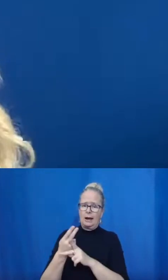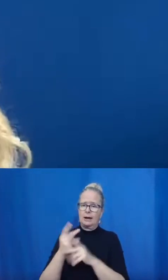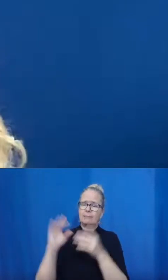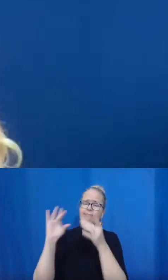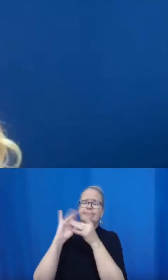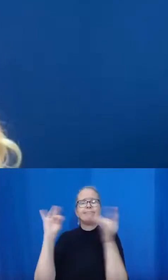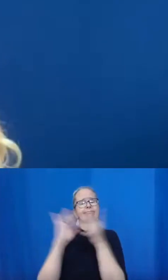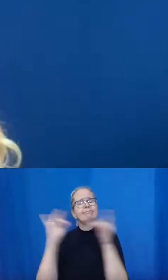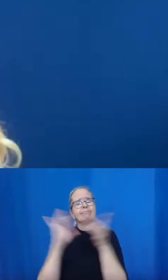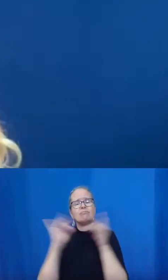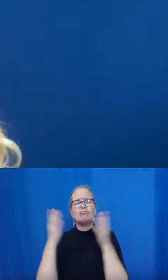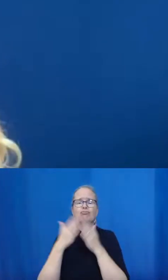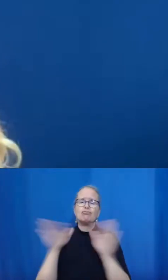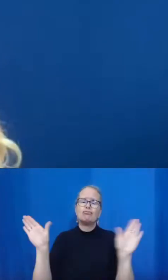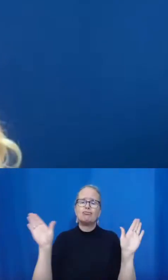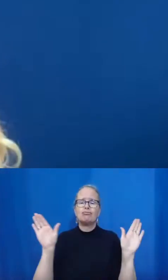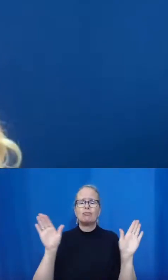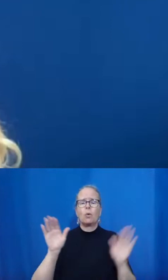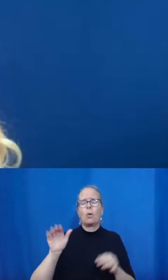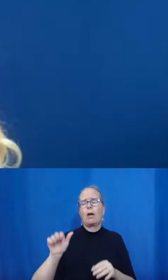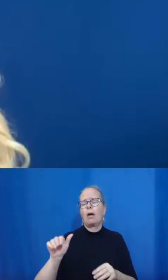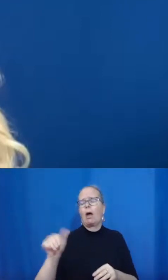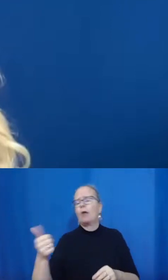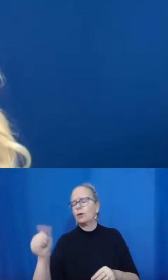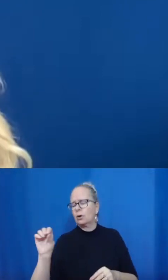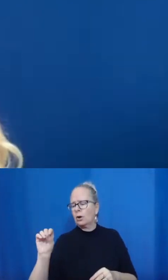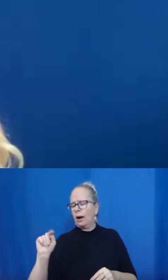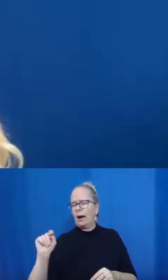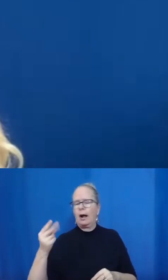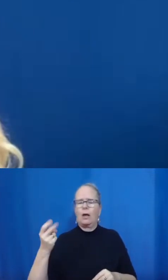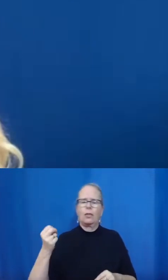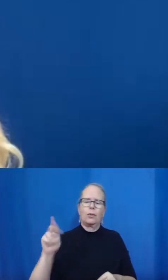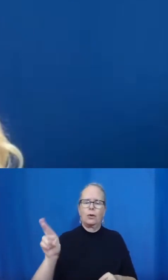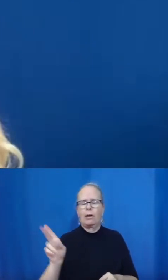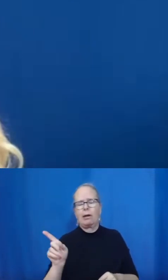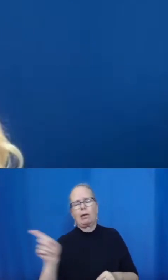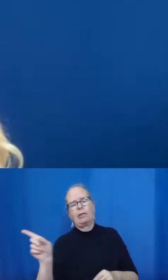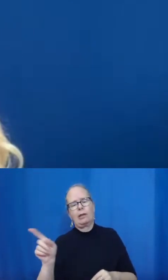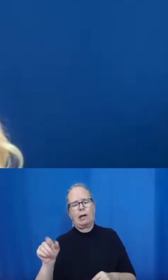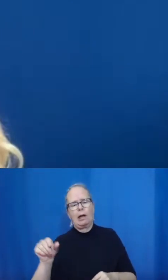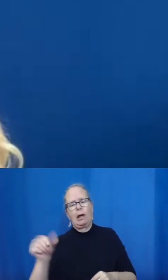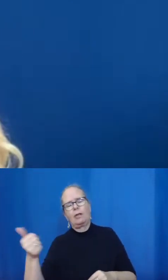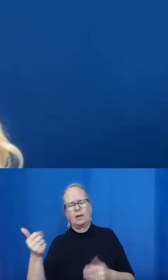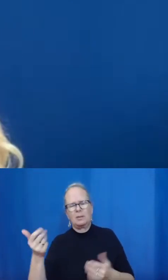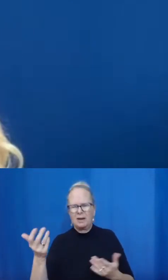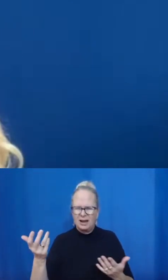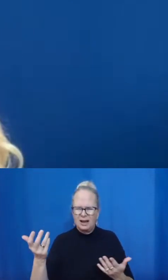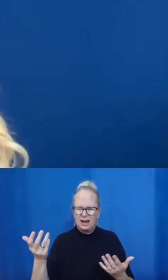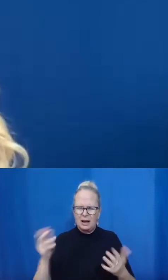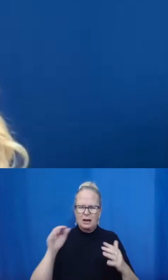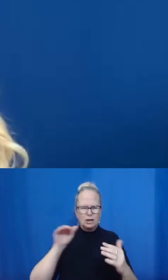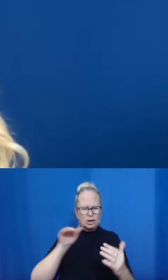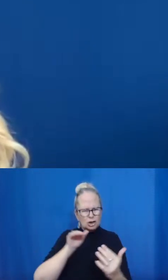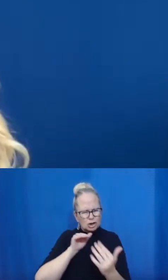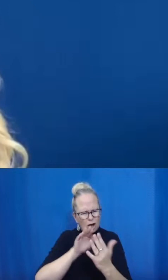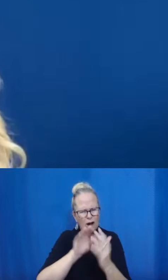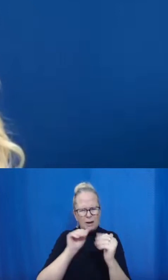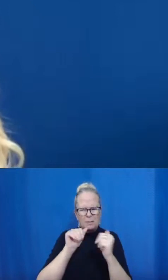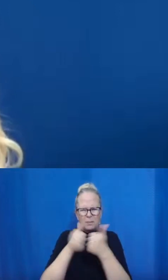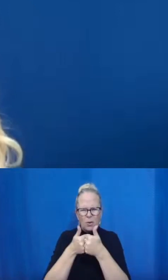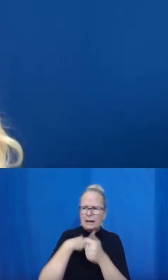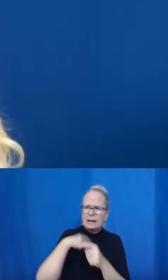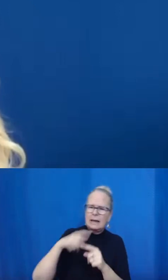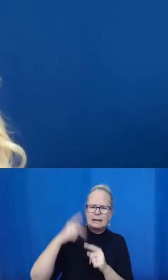like. Oftentimes, those blanket statements Albertans whose lived experience and day-to-day life has